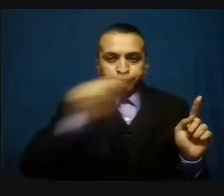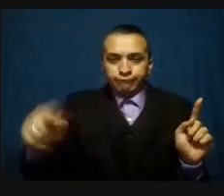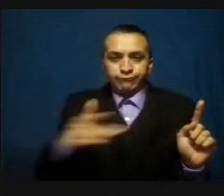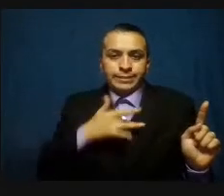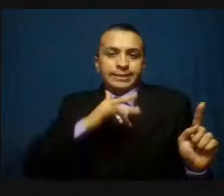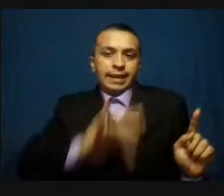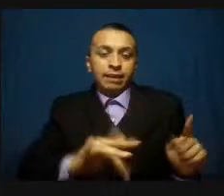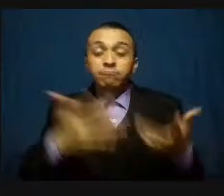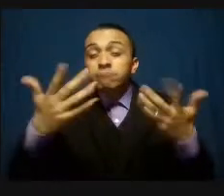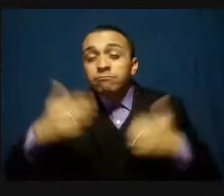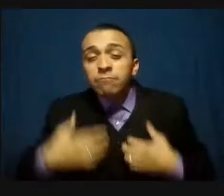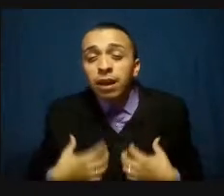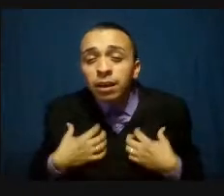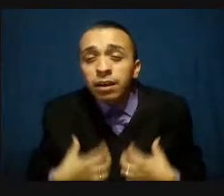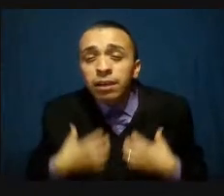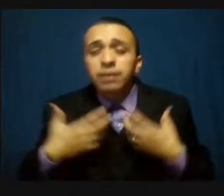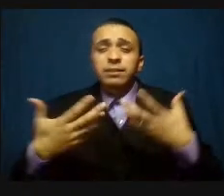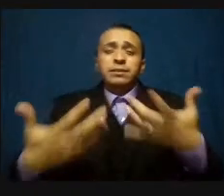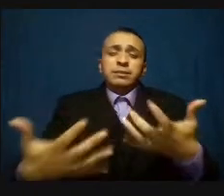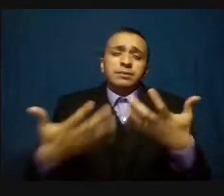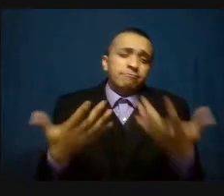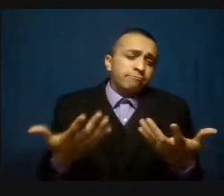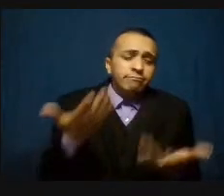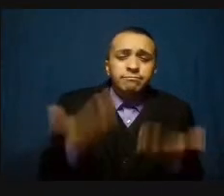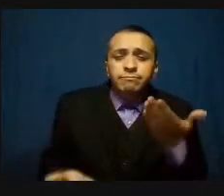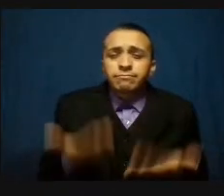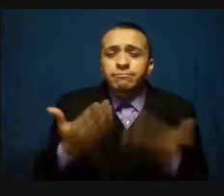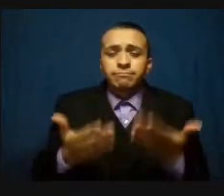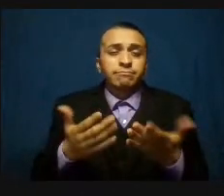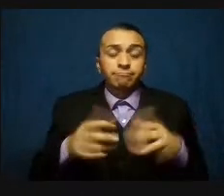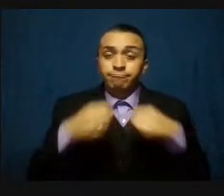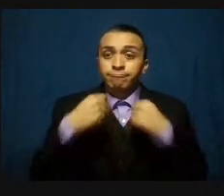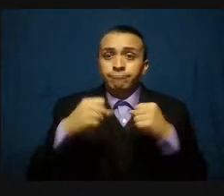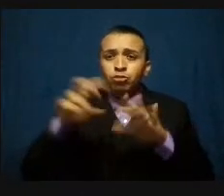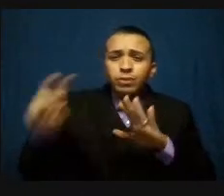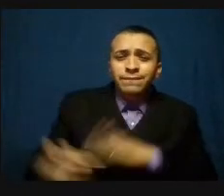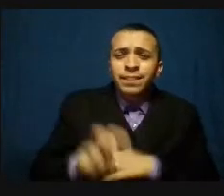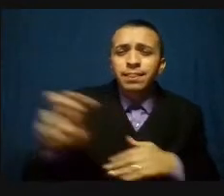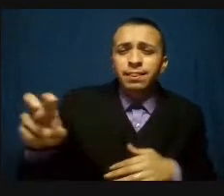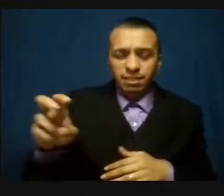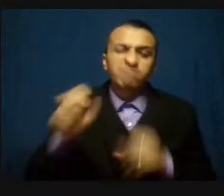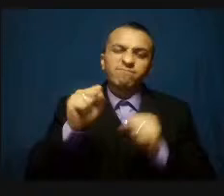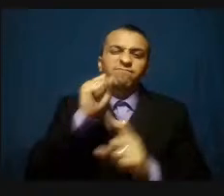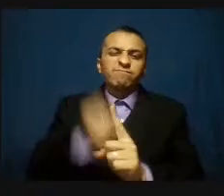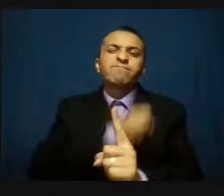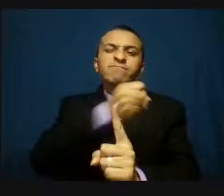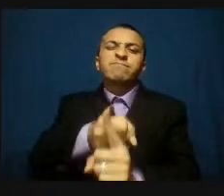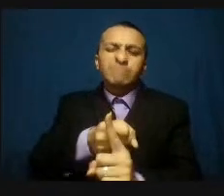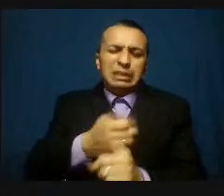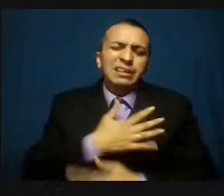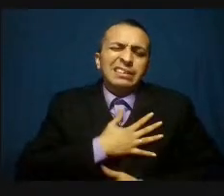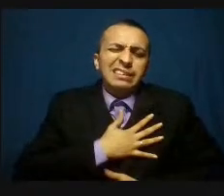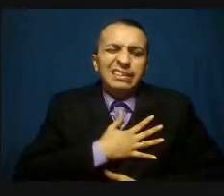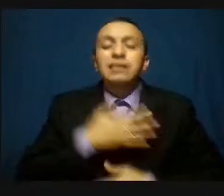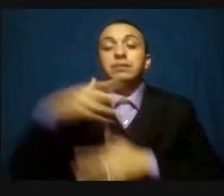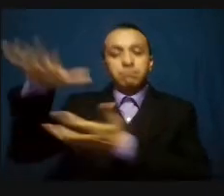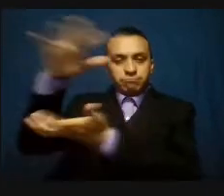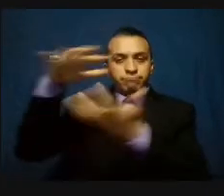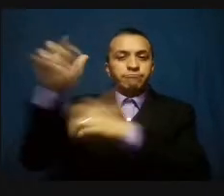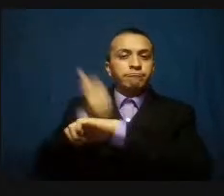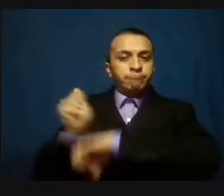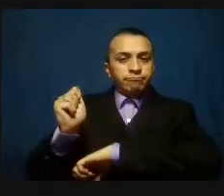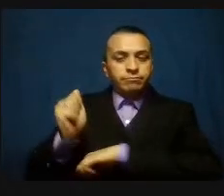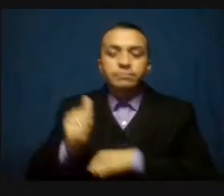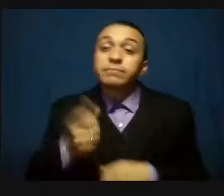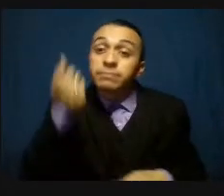COPD, or if you're an active child or an active adult, you may start seeing some effects from smoke. Above that into unhealthy, red,